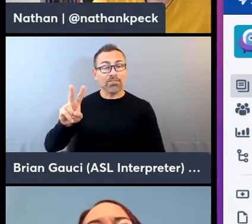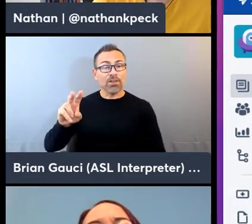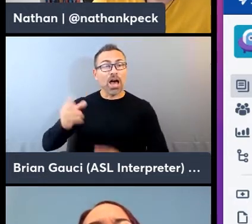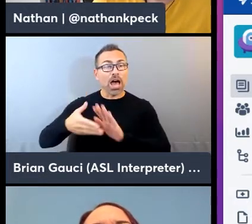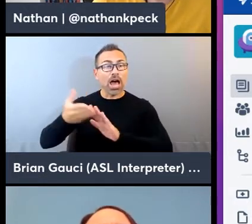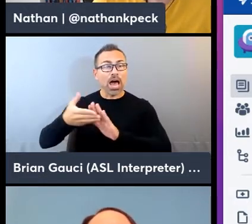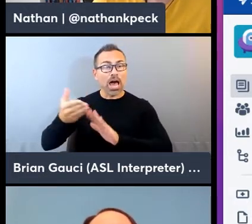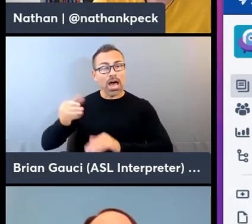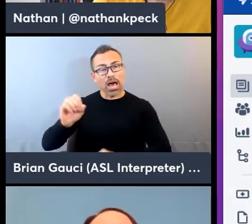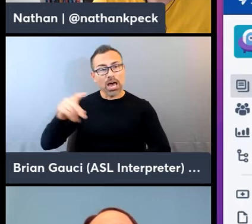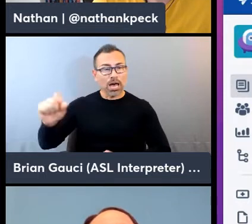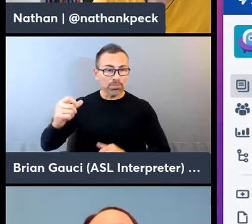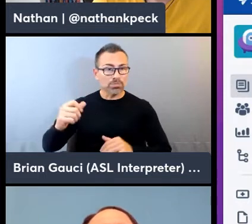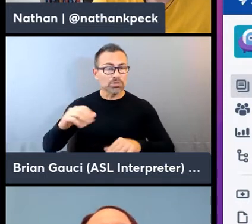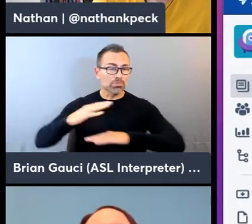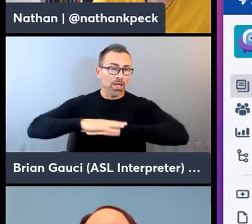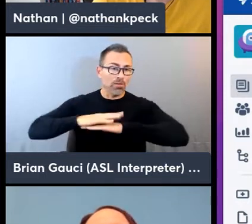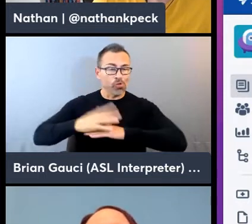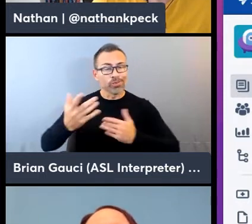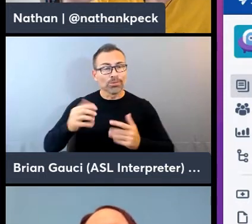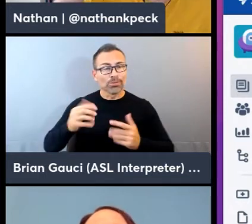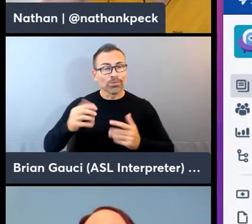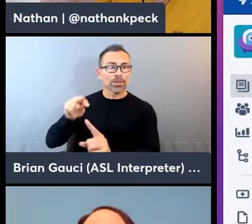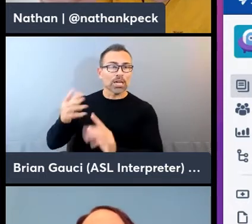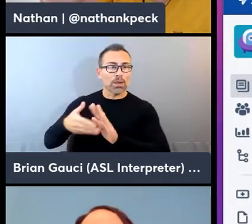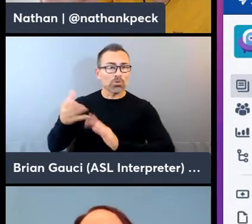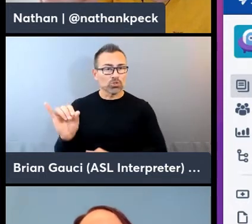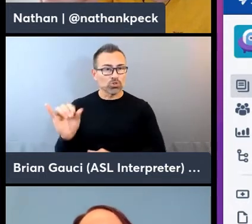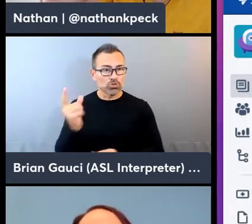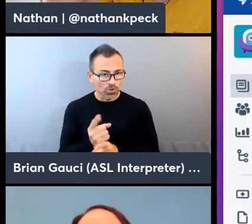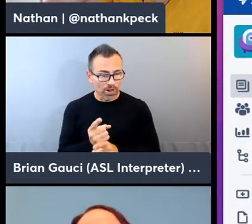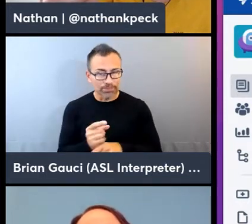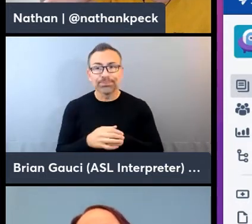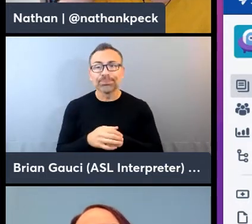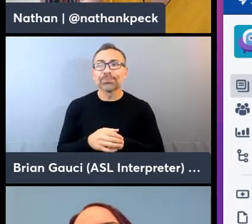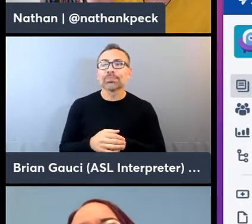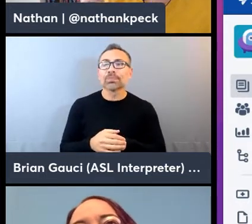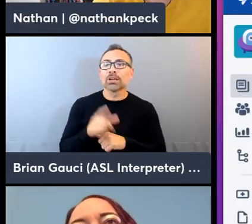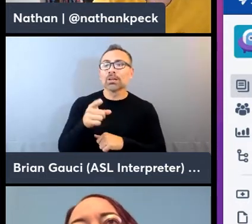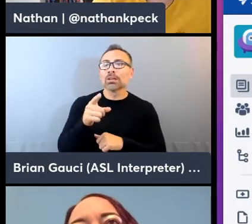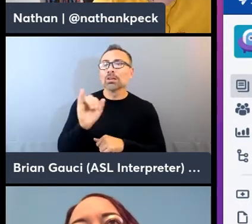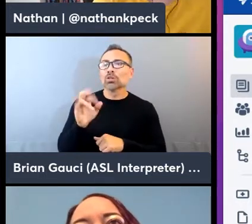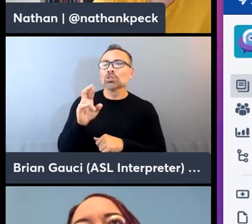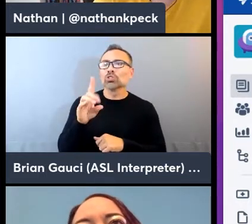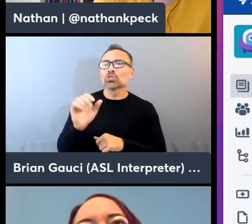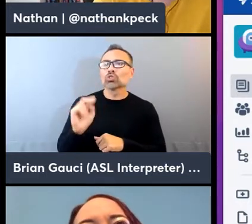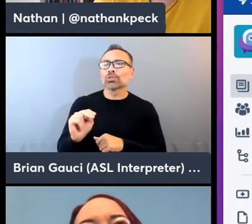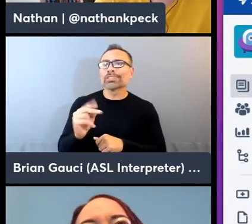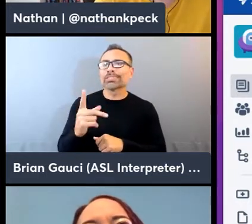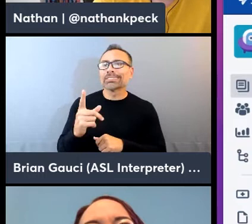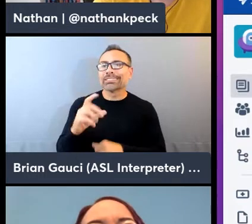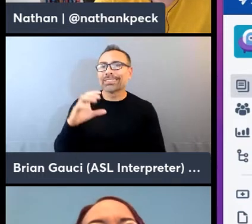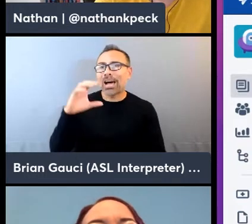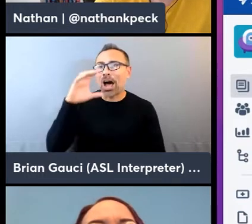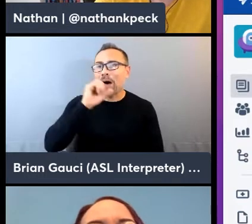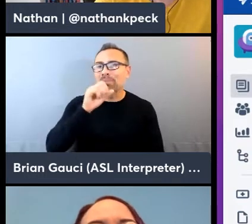operations, right? So what I want to do is, Jordan, I'm assuming that you turned on your